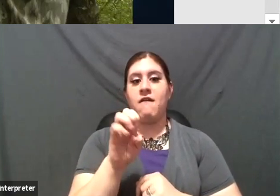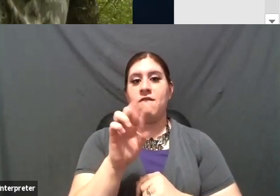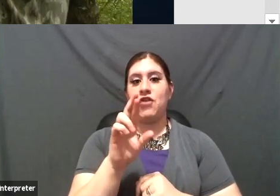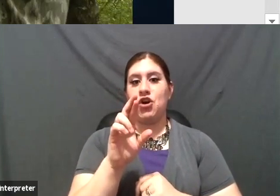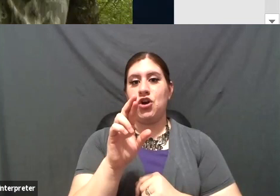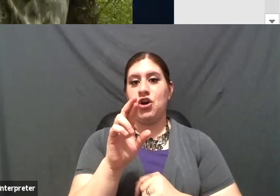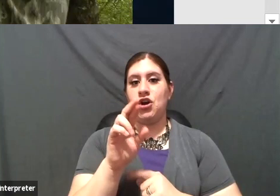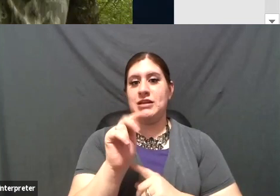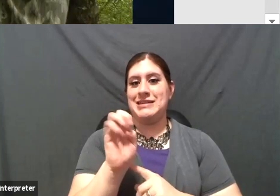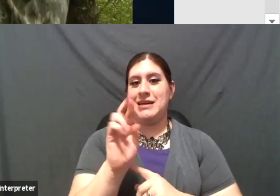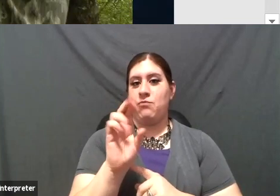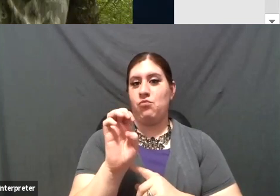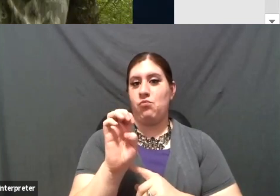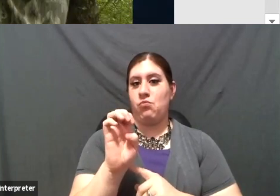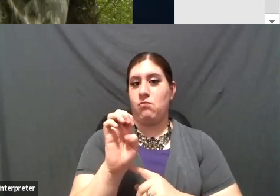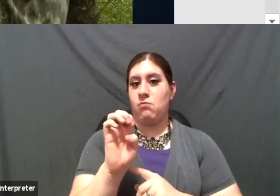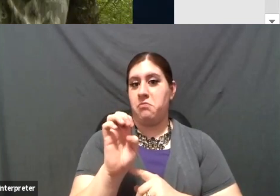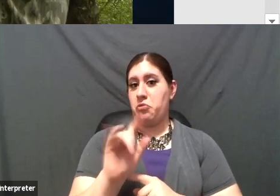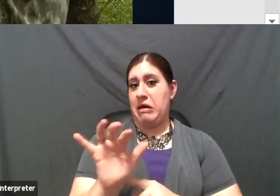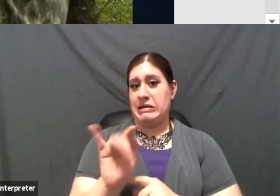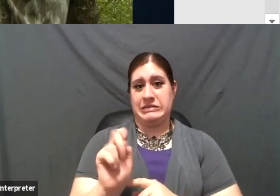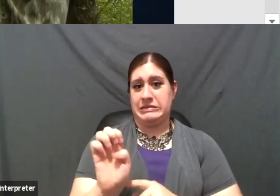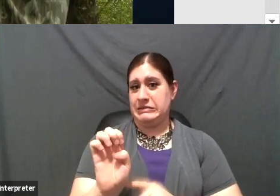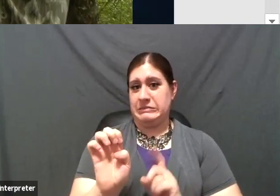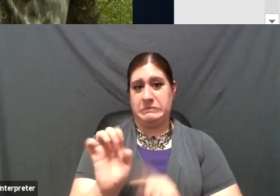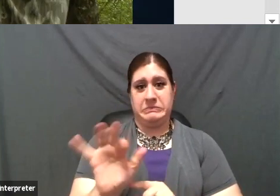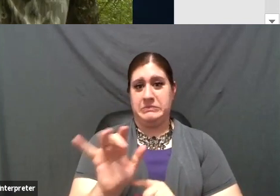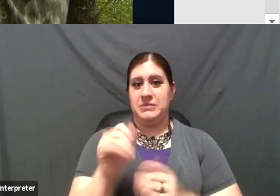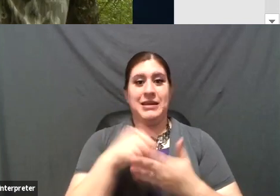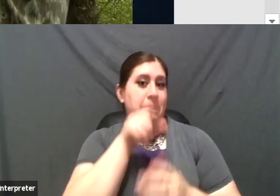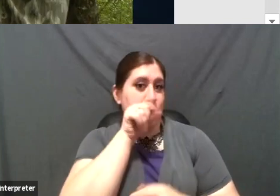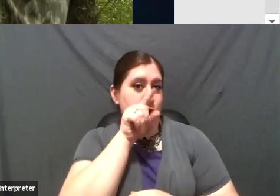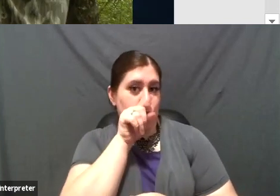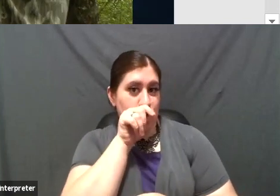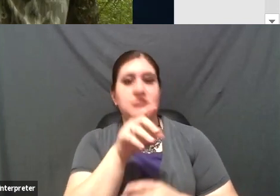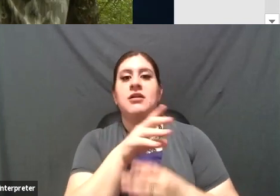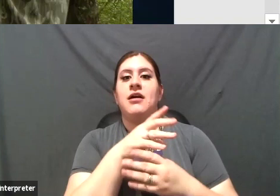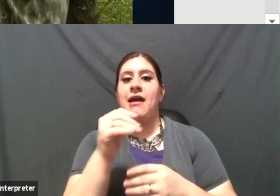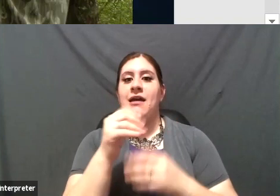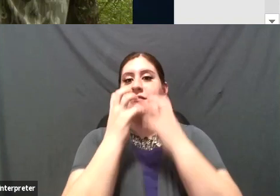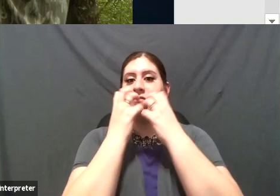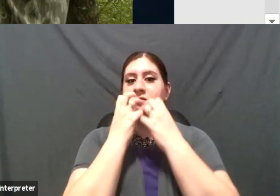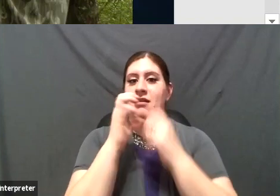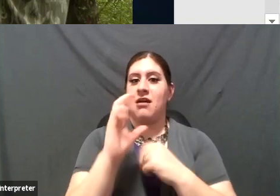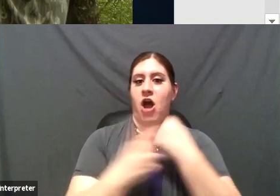in birds in particular, ornithology. He also has expertise in conservation biology and in environmental science. He's the